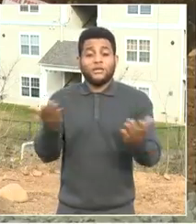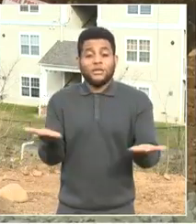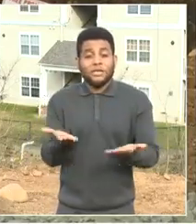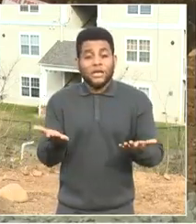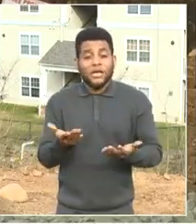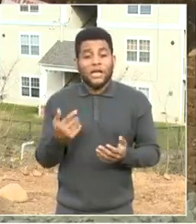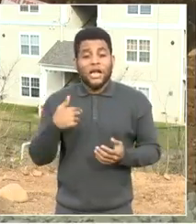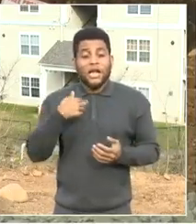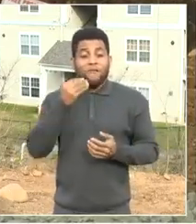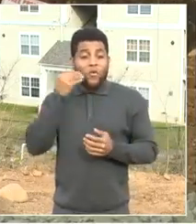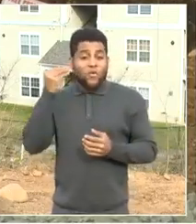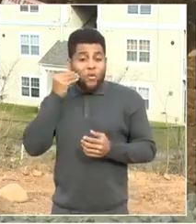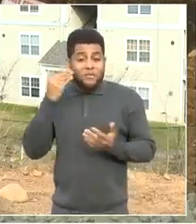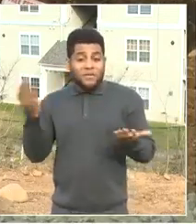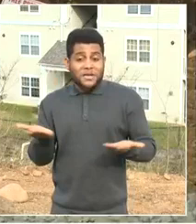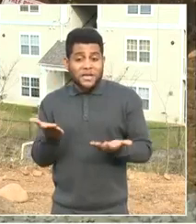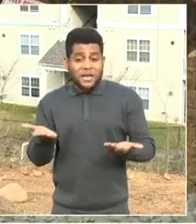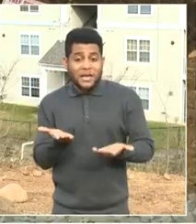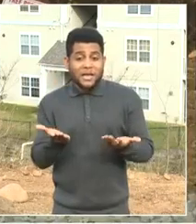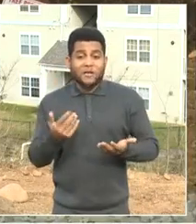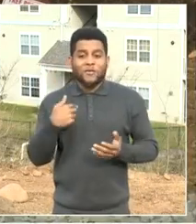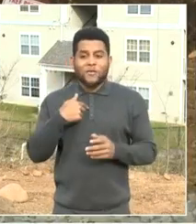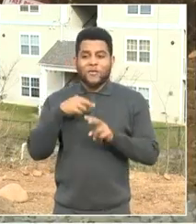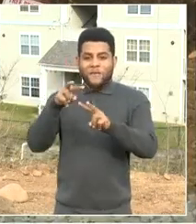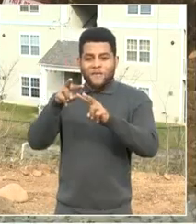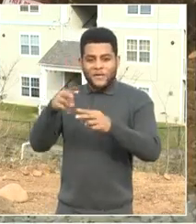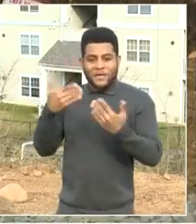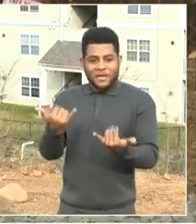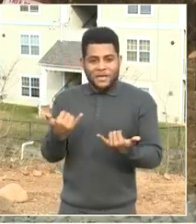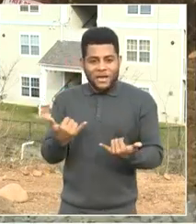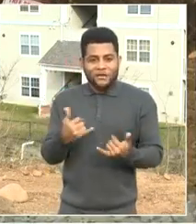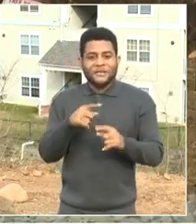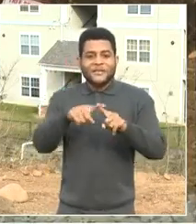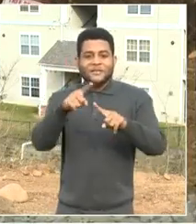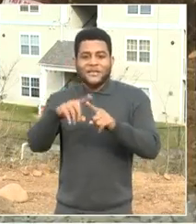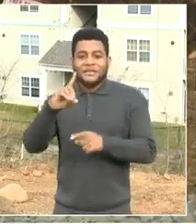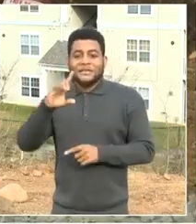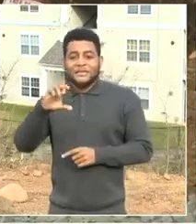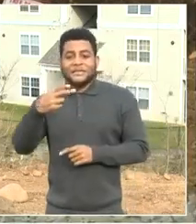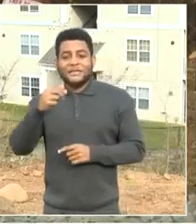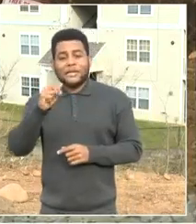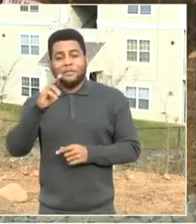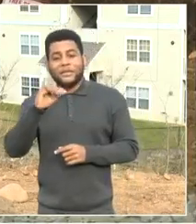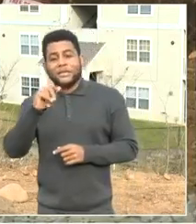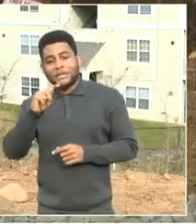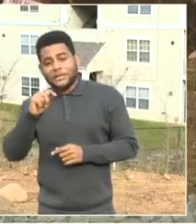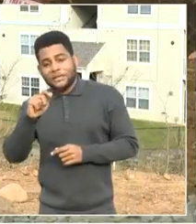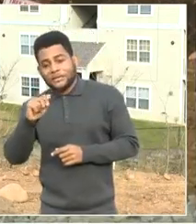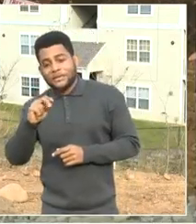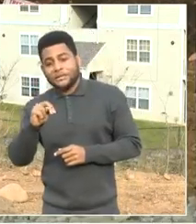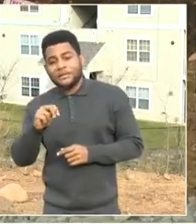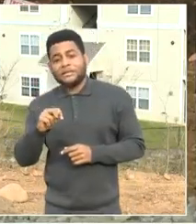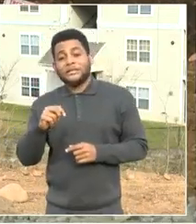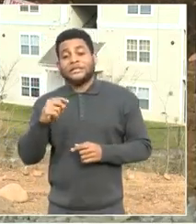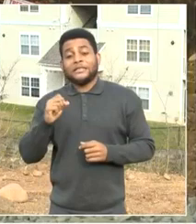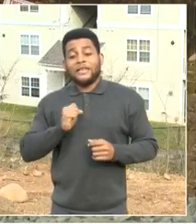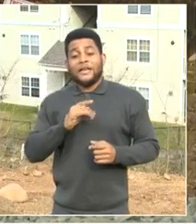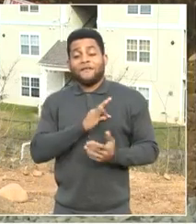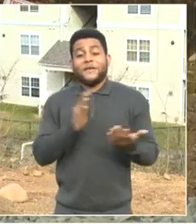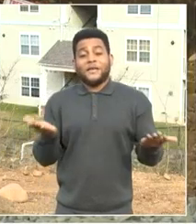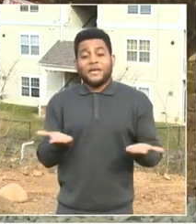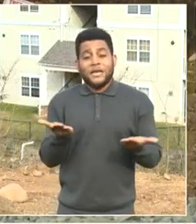we have many of the DC Habitat staff. I just want to recognize all of you and thank you for